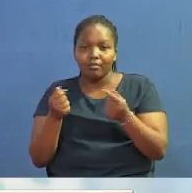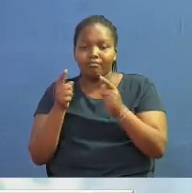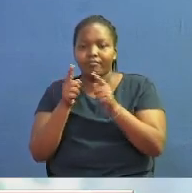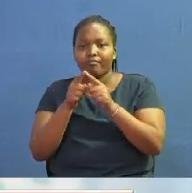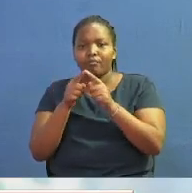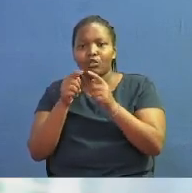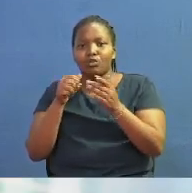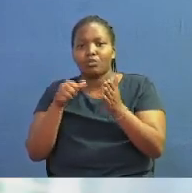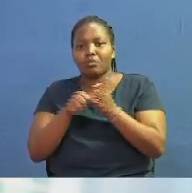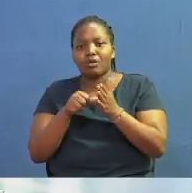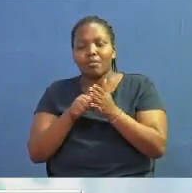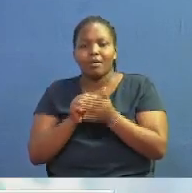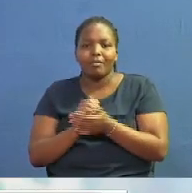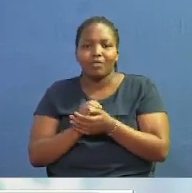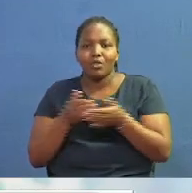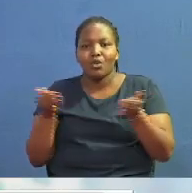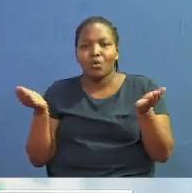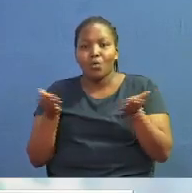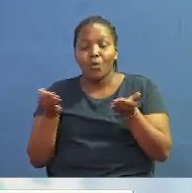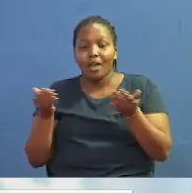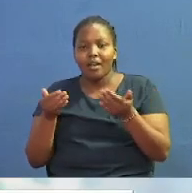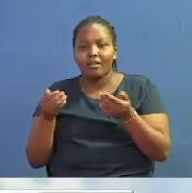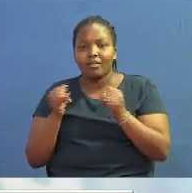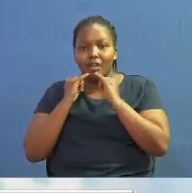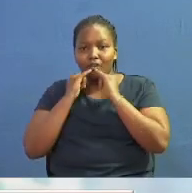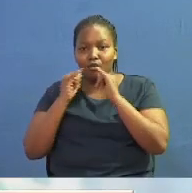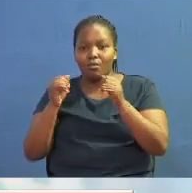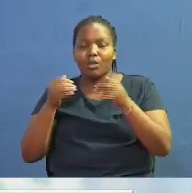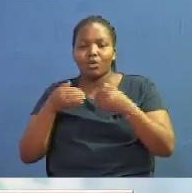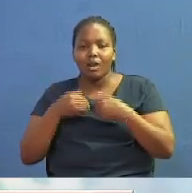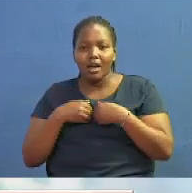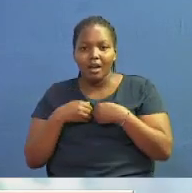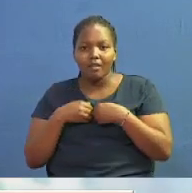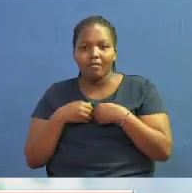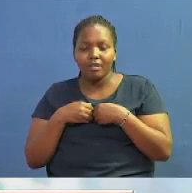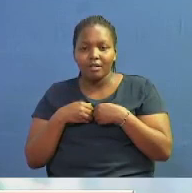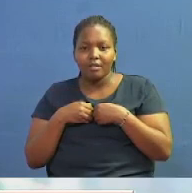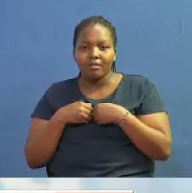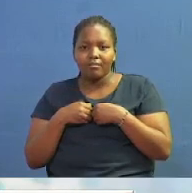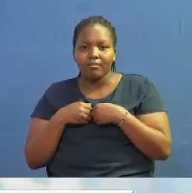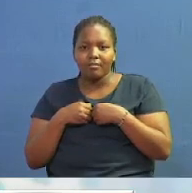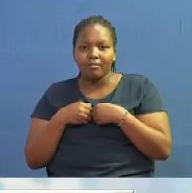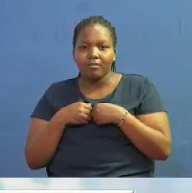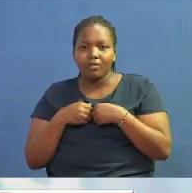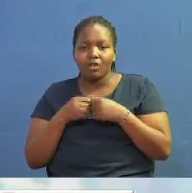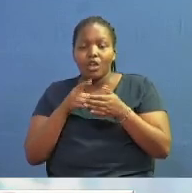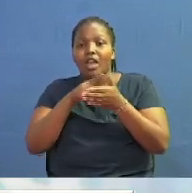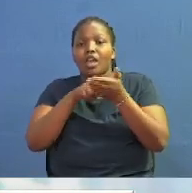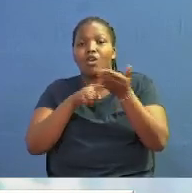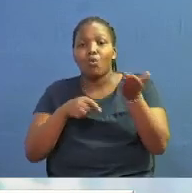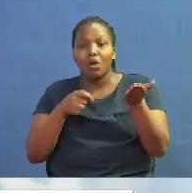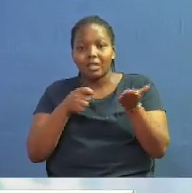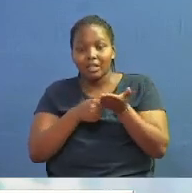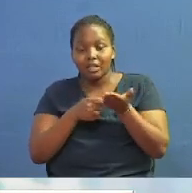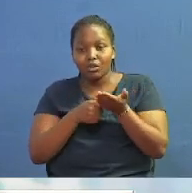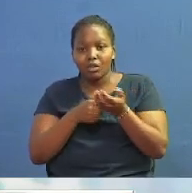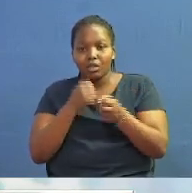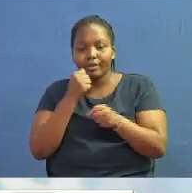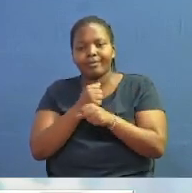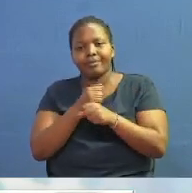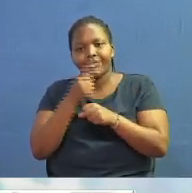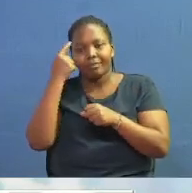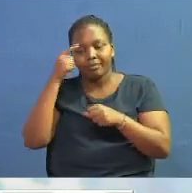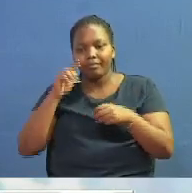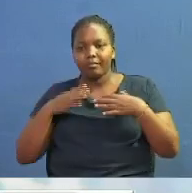problem where there is lack of information about what works for persons with disabilities, what technologies work for persons with